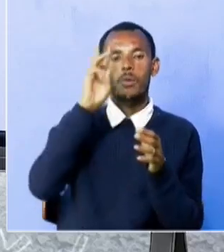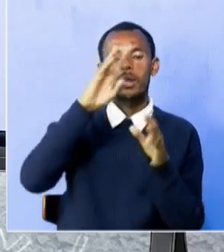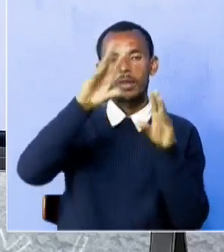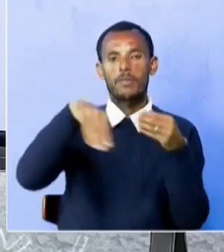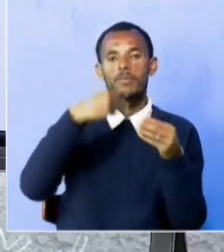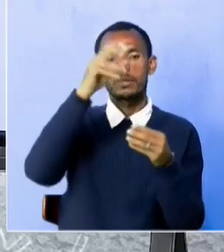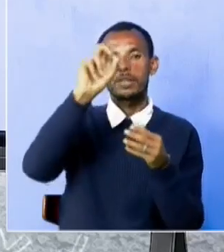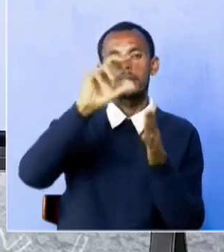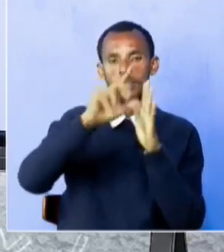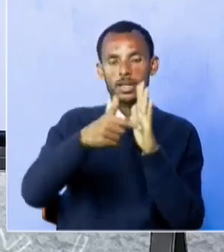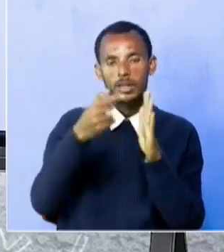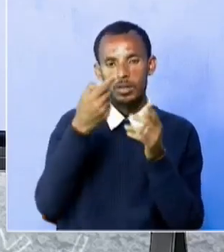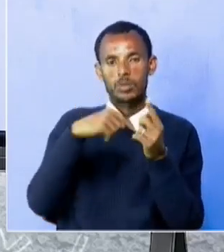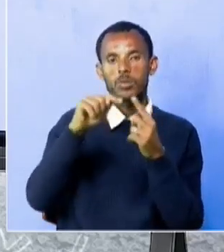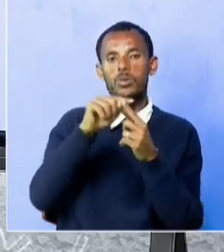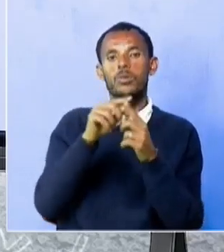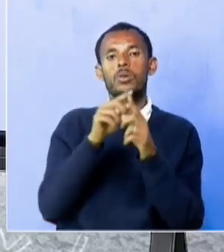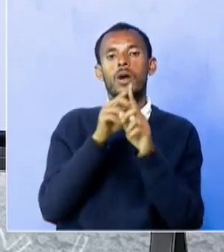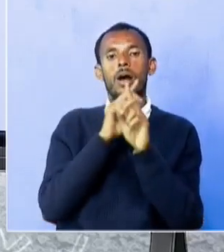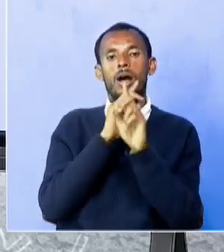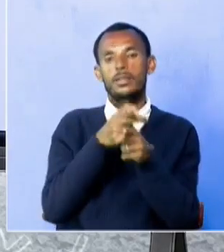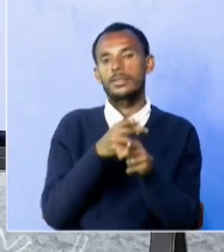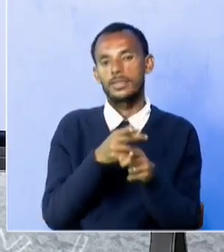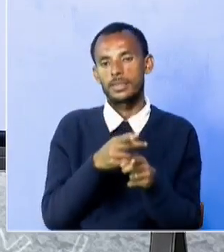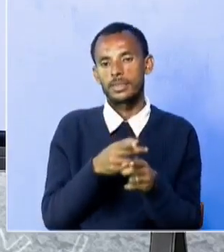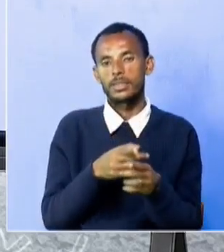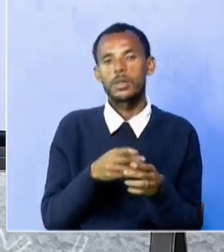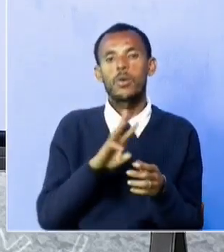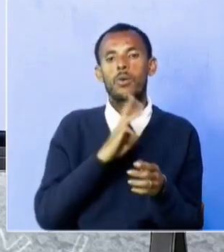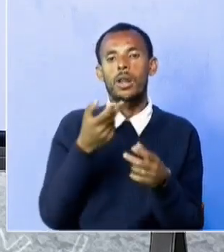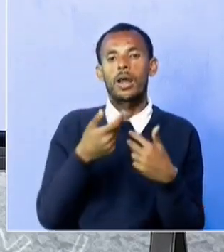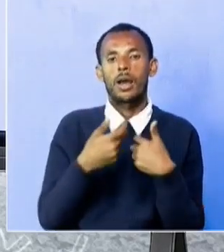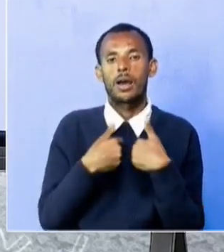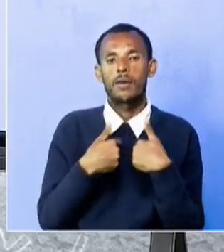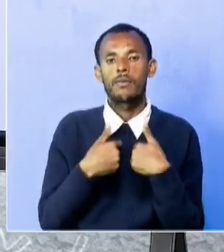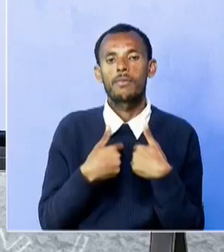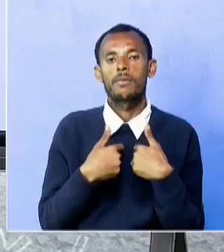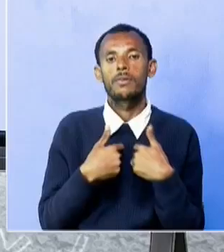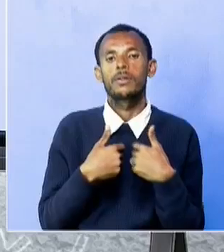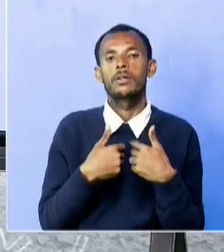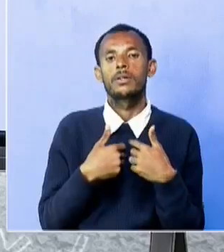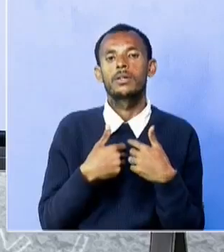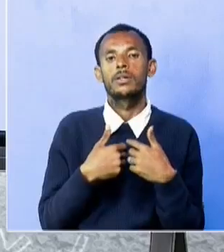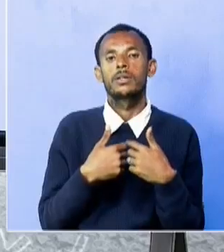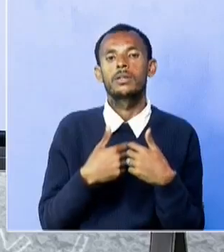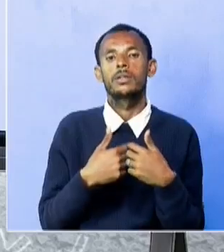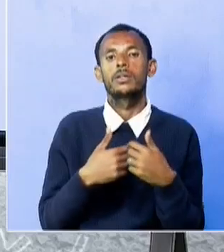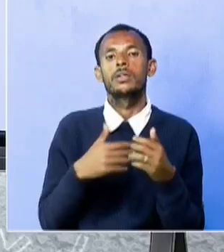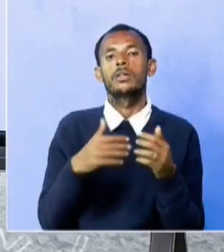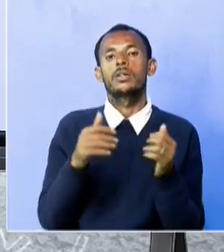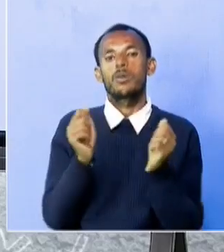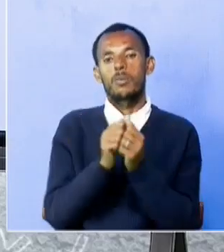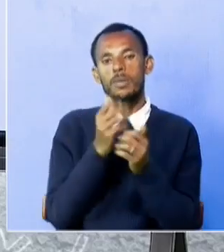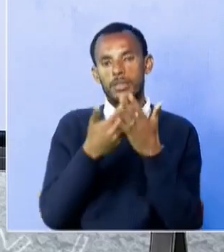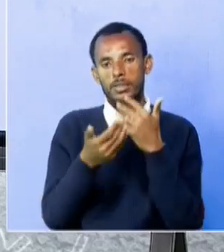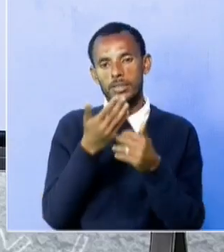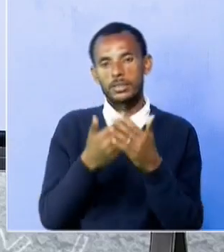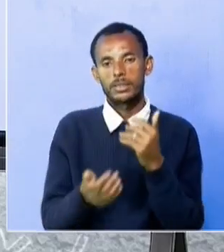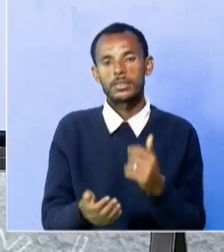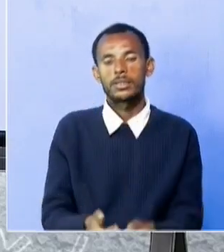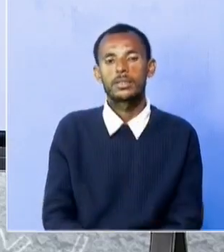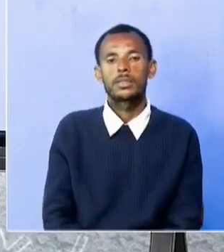30 seconds to think of the answer. Then we will have a common discussion.